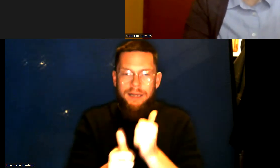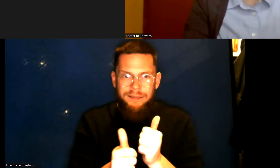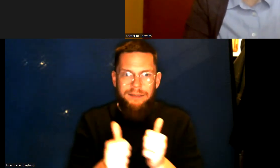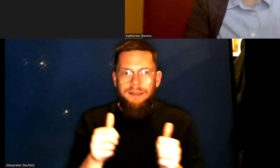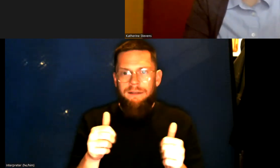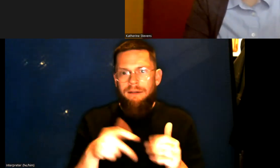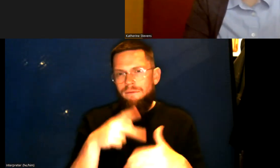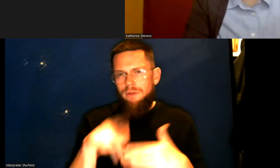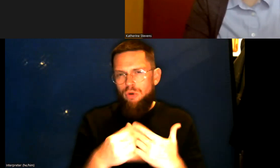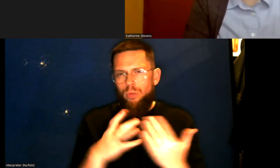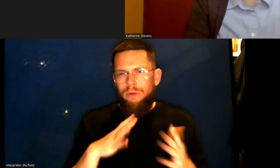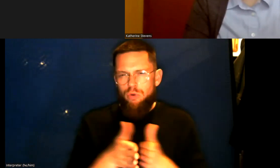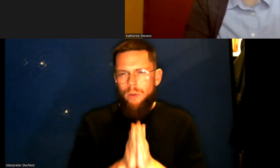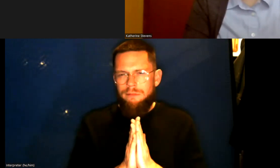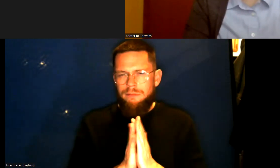I would say that